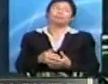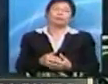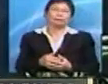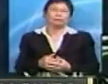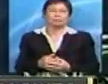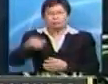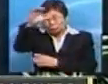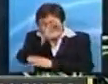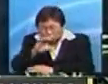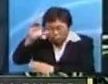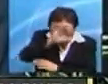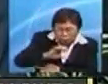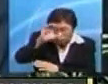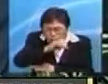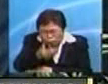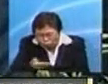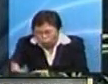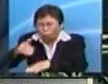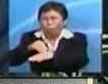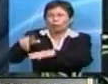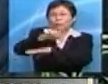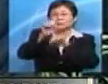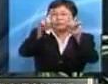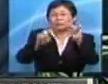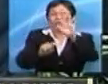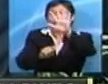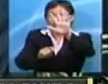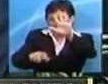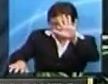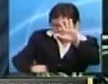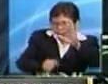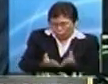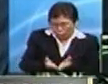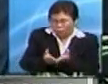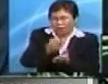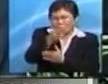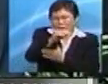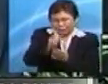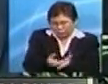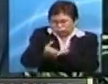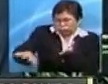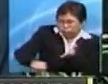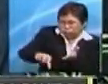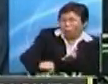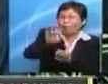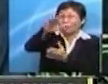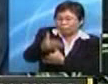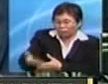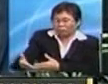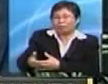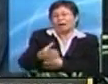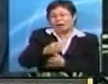sightings of potential objects, on Saturday, 5 objects were retrieved by HMAS Success and the